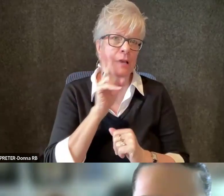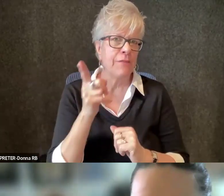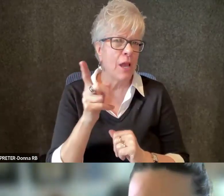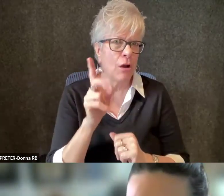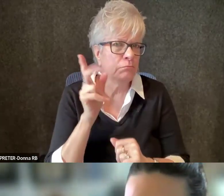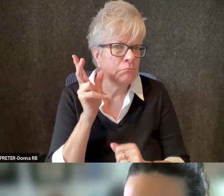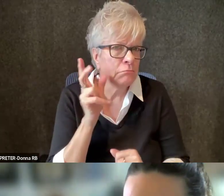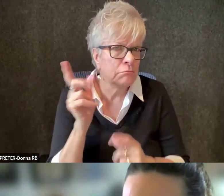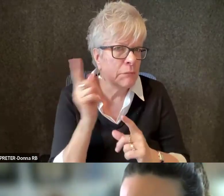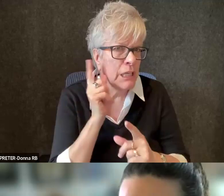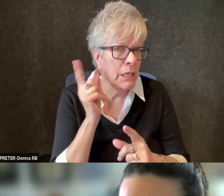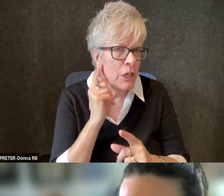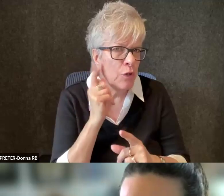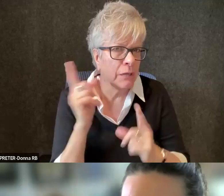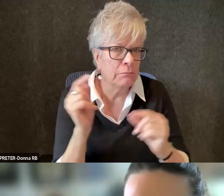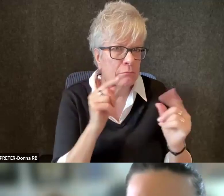that front.